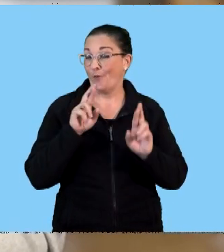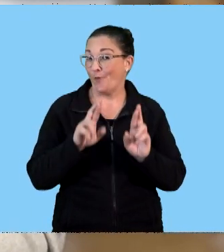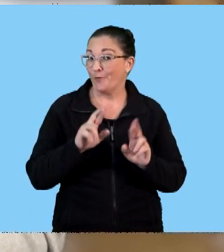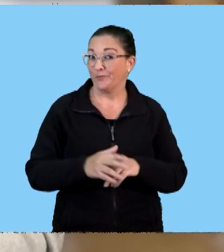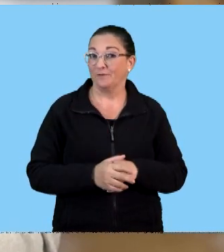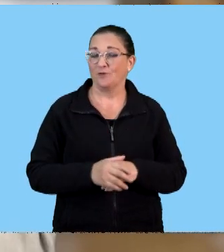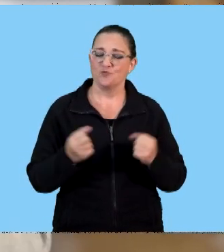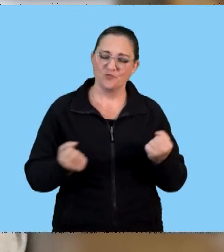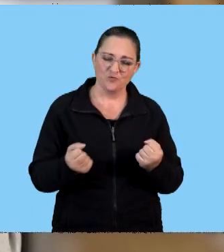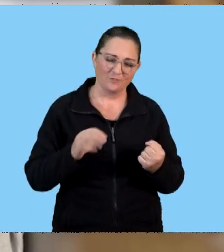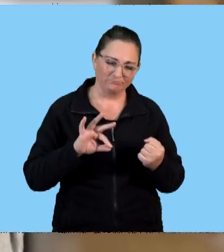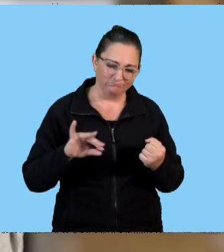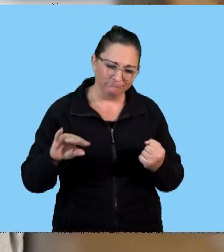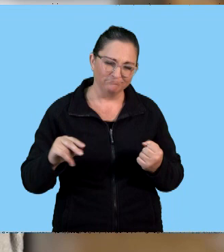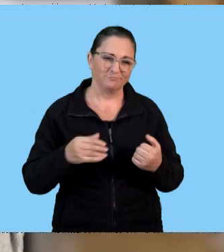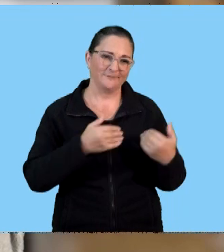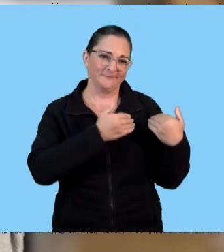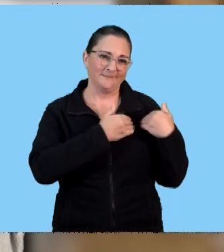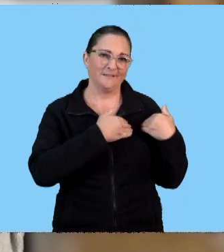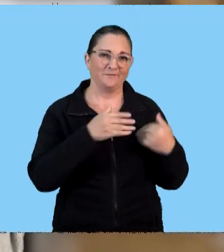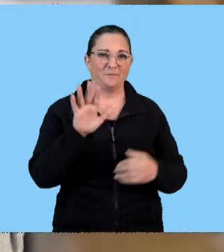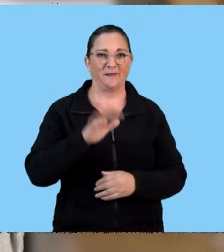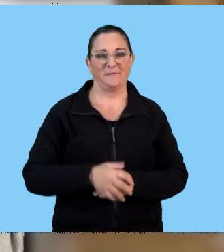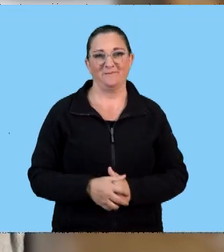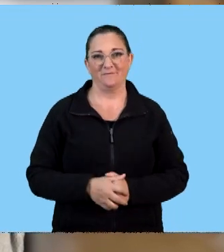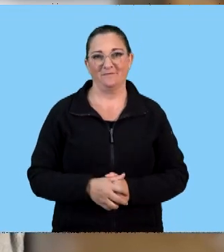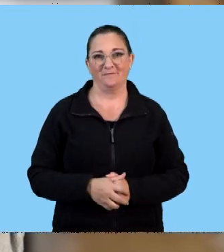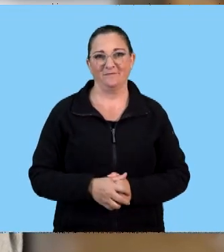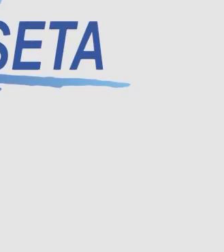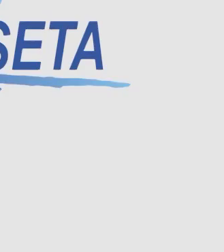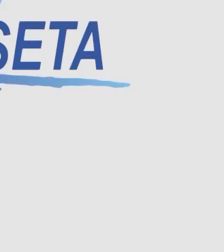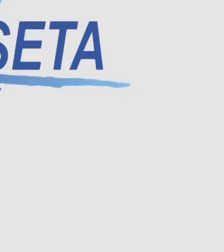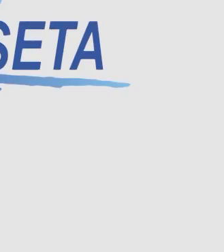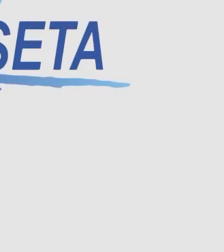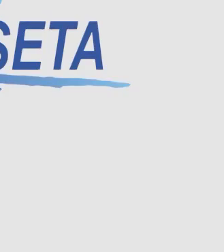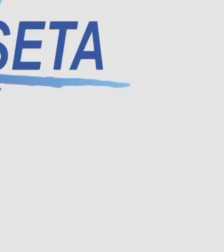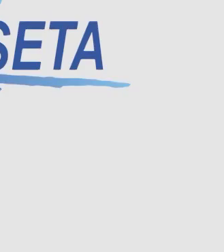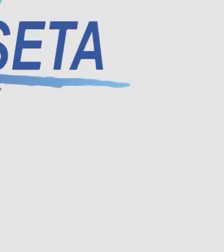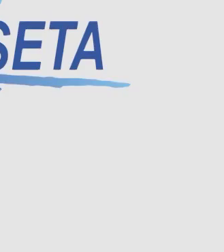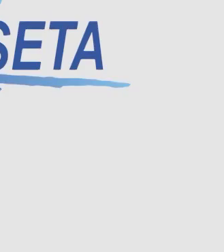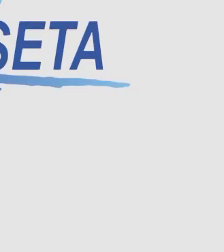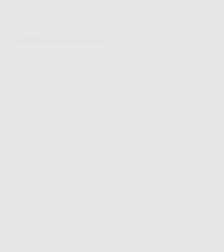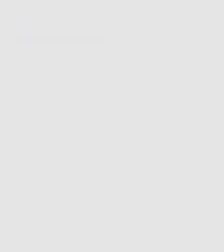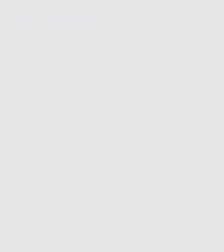time. Please remember, work every day and stay safe. Goodbye.